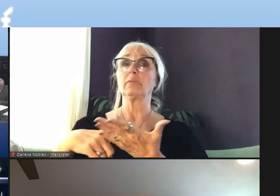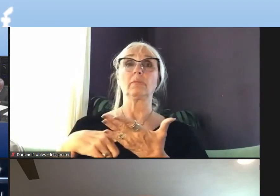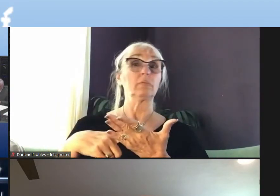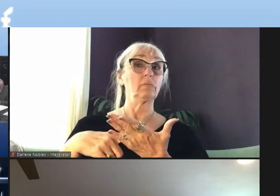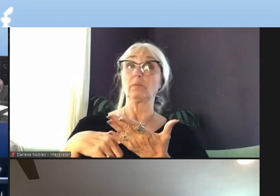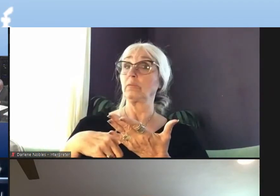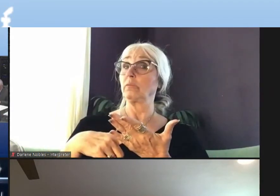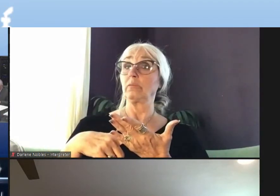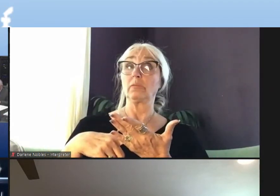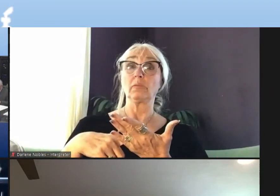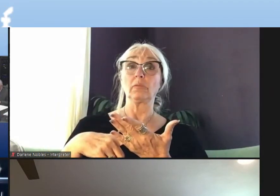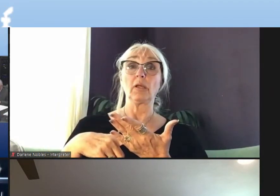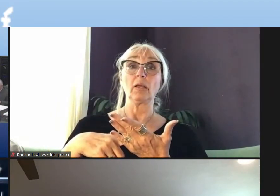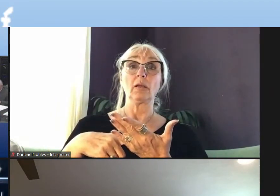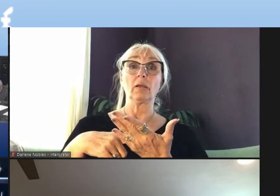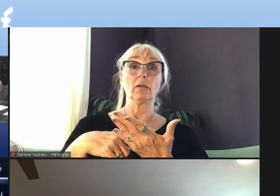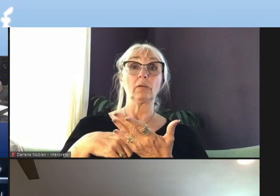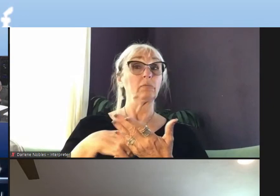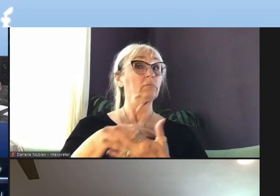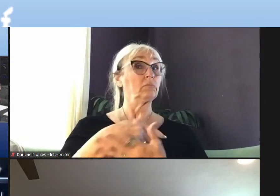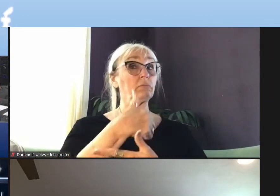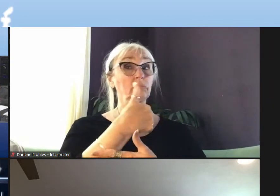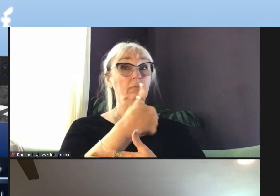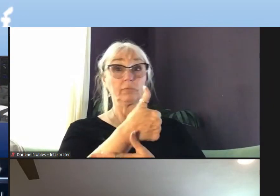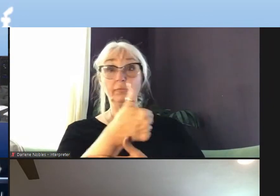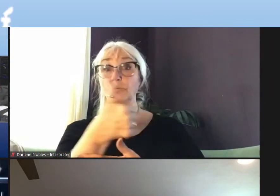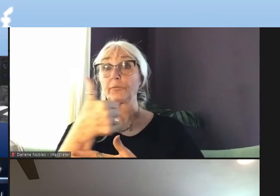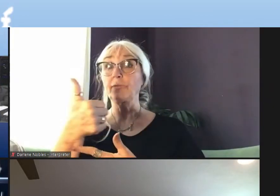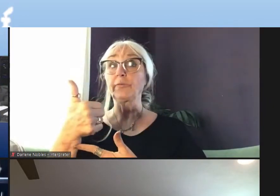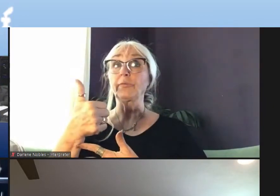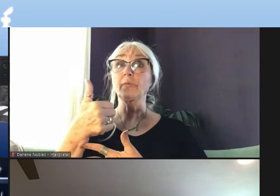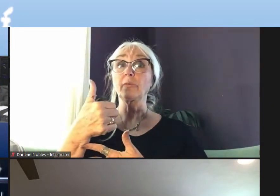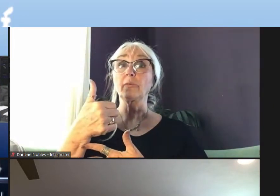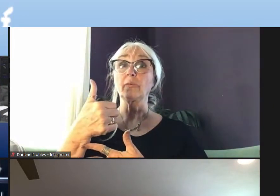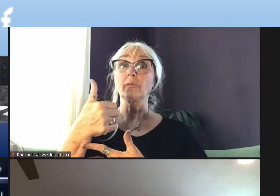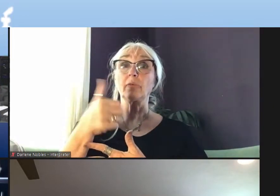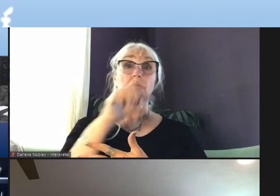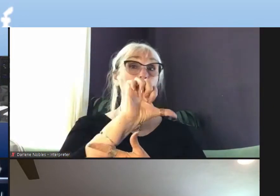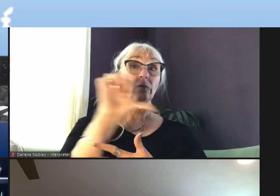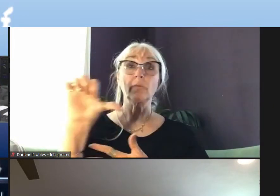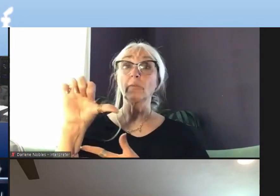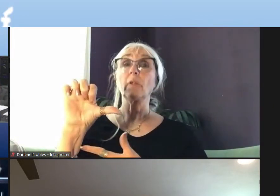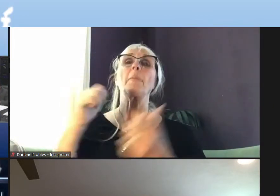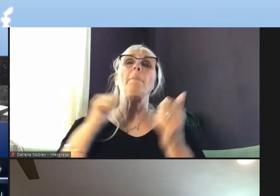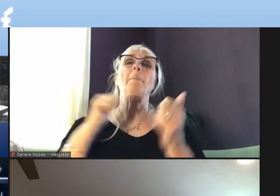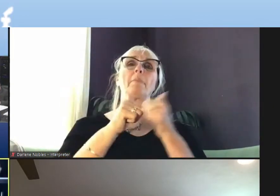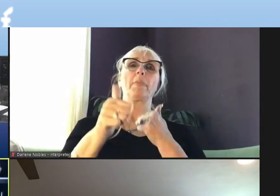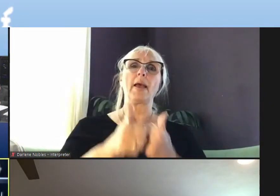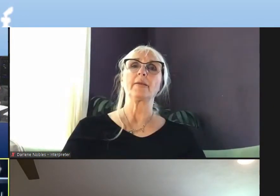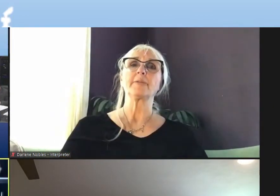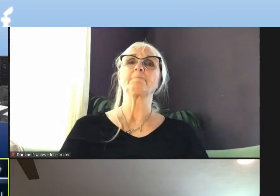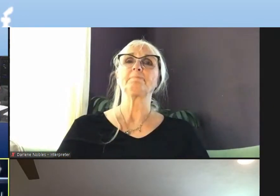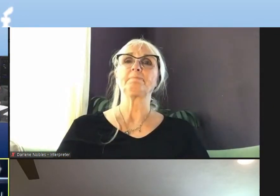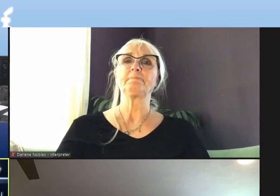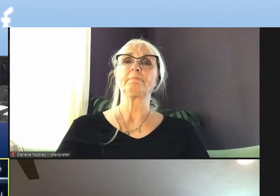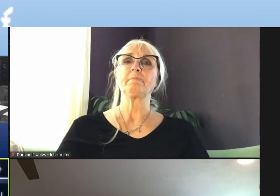discussion. All in favor say aye. Aye. Opposed? Pass. Judge,